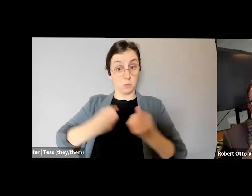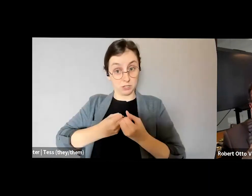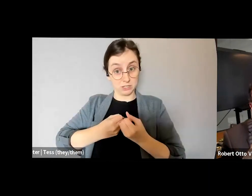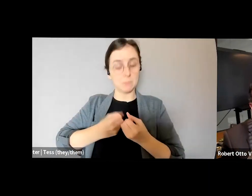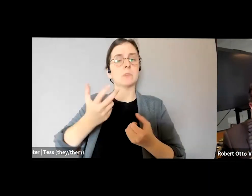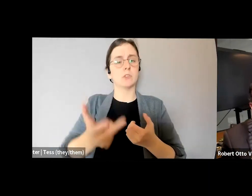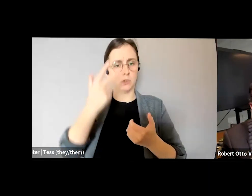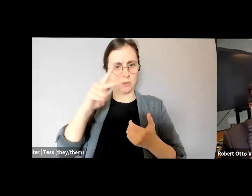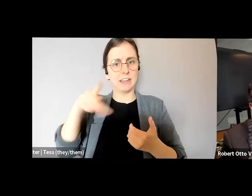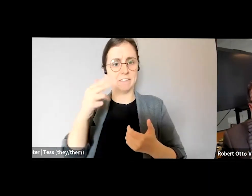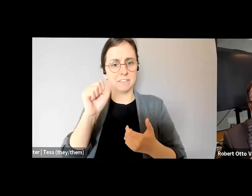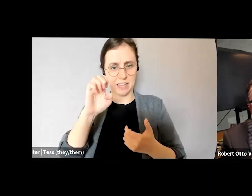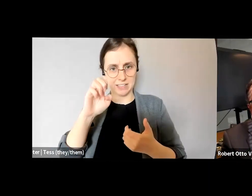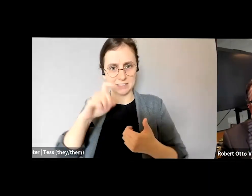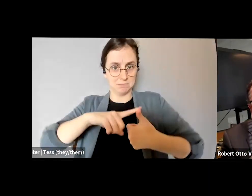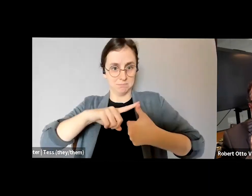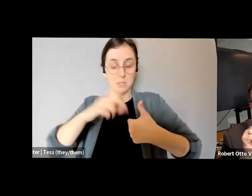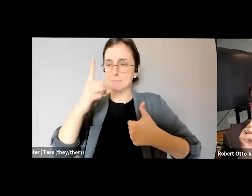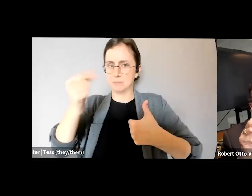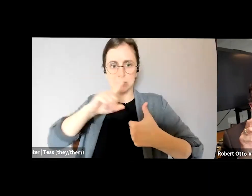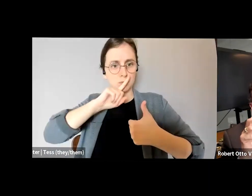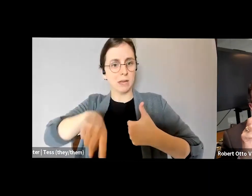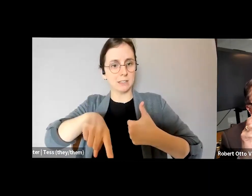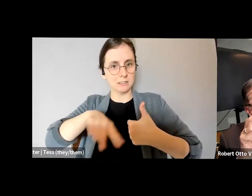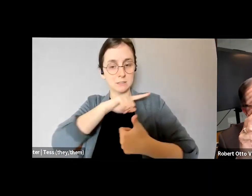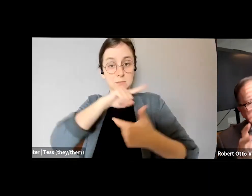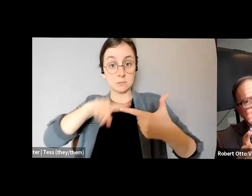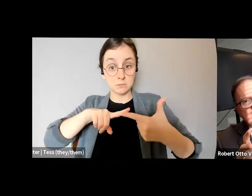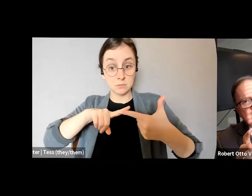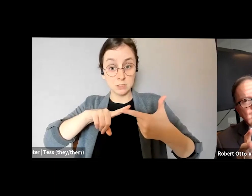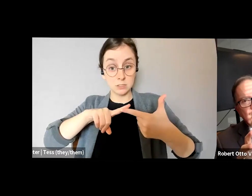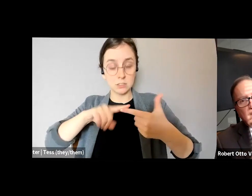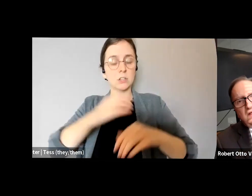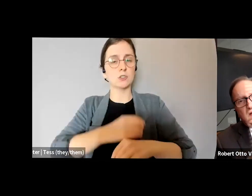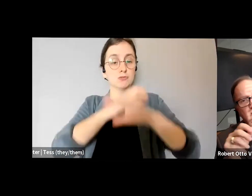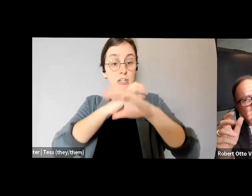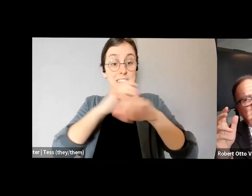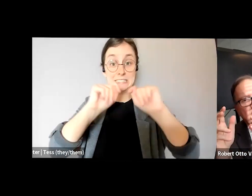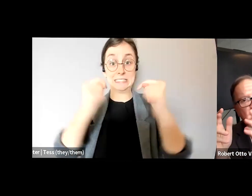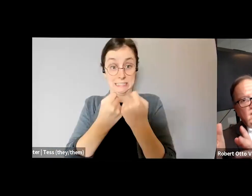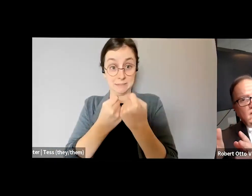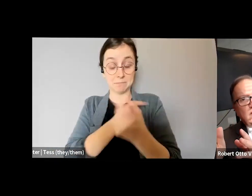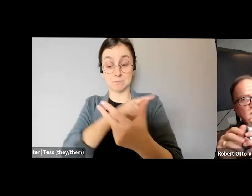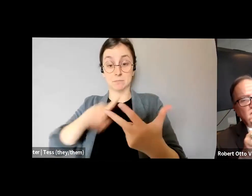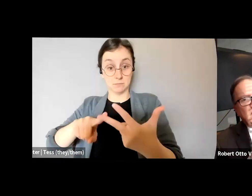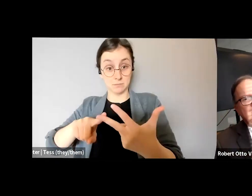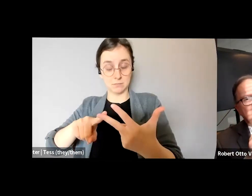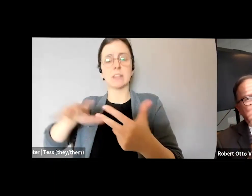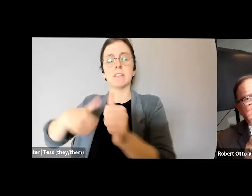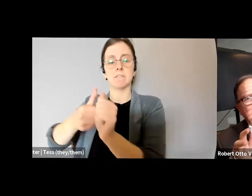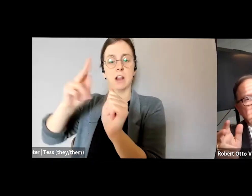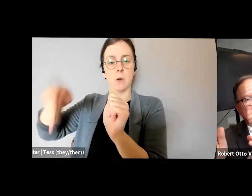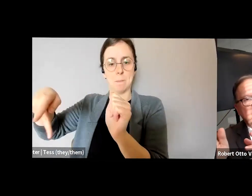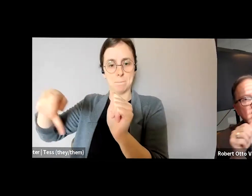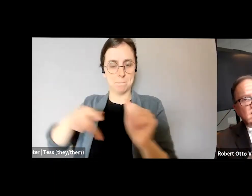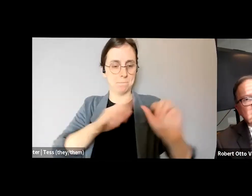phases. There's the immediate response, there's the crisis team, and there's also the follow-up. And in